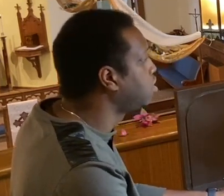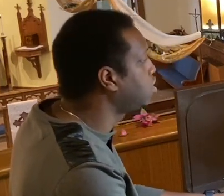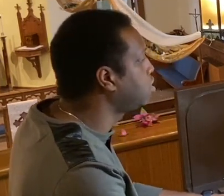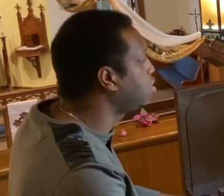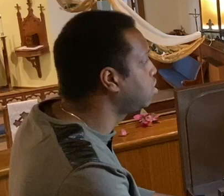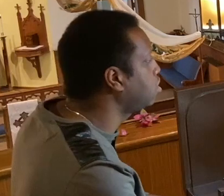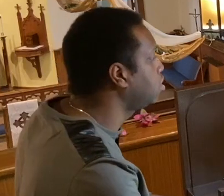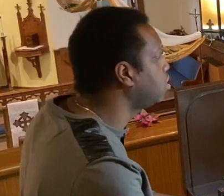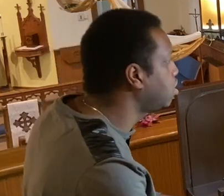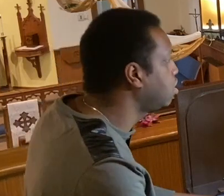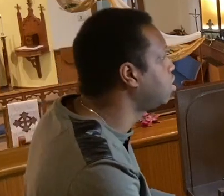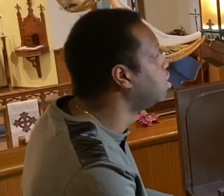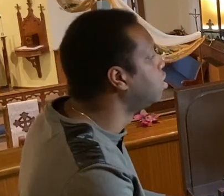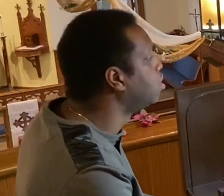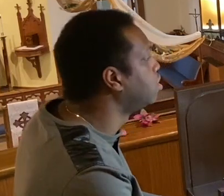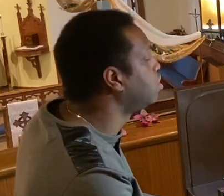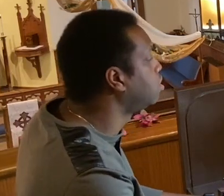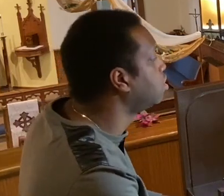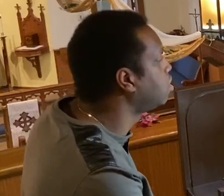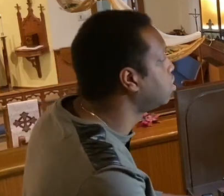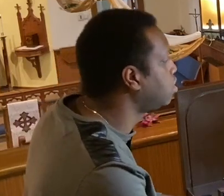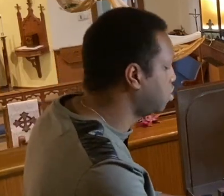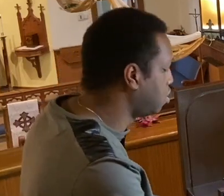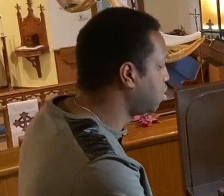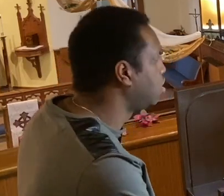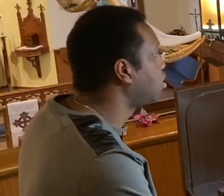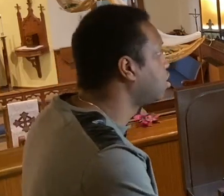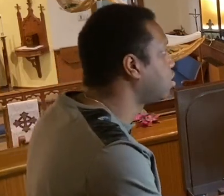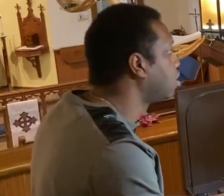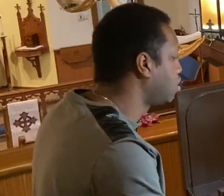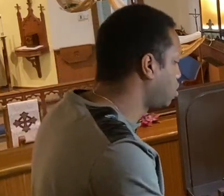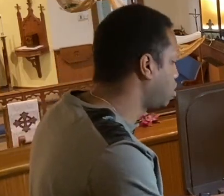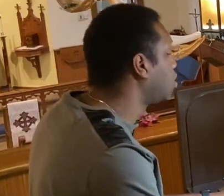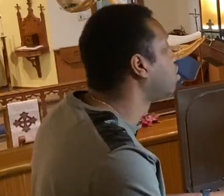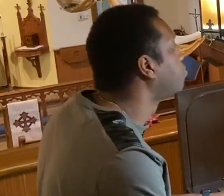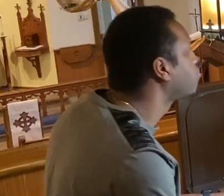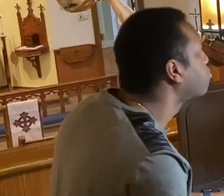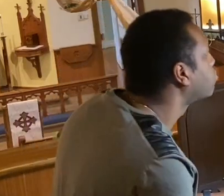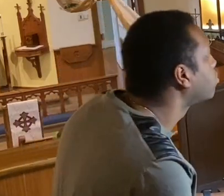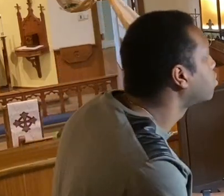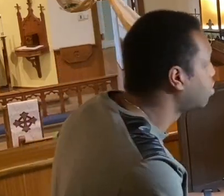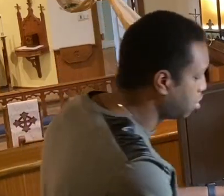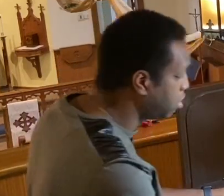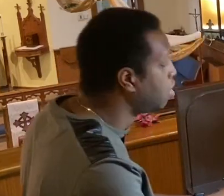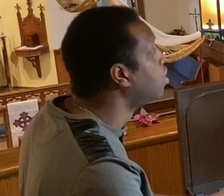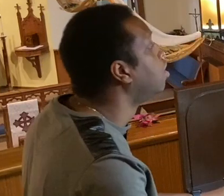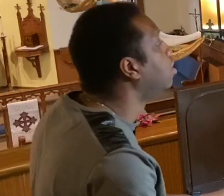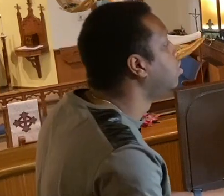Thank you.